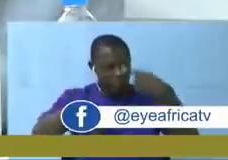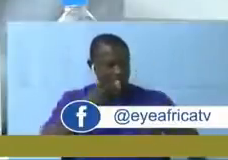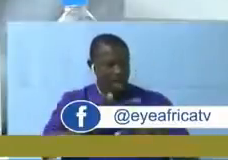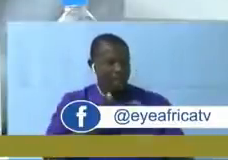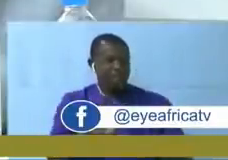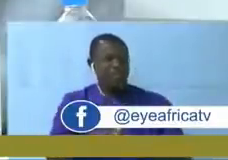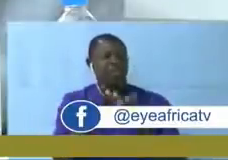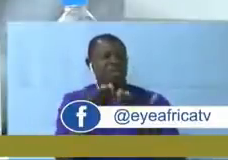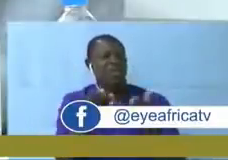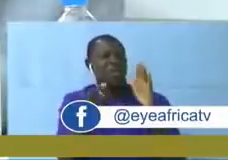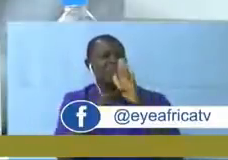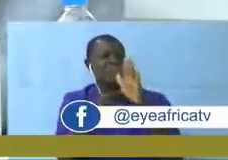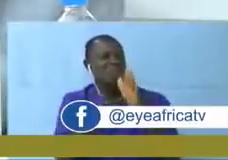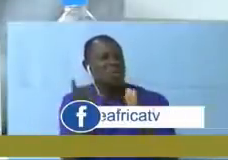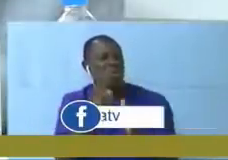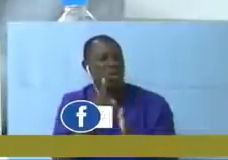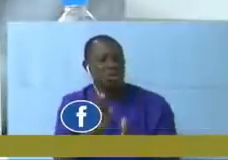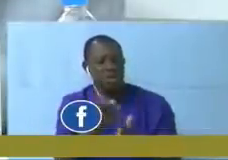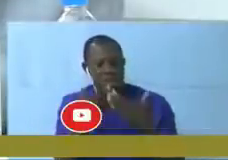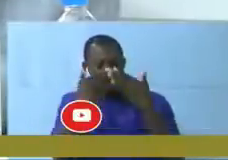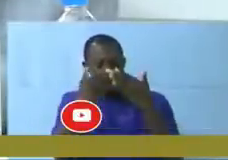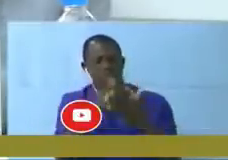koom lan moy won doole bi